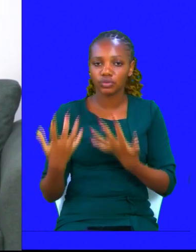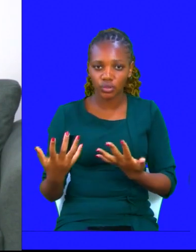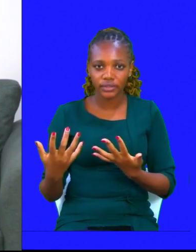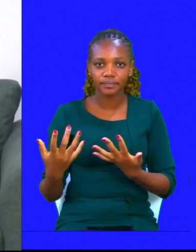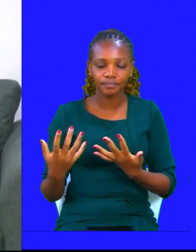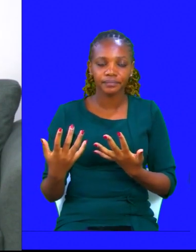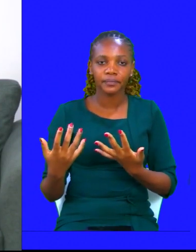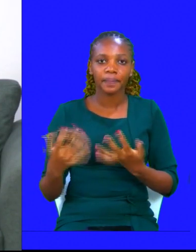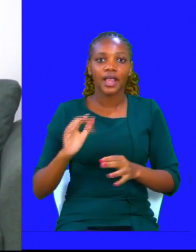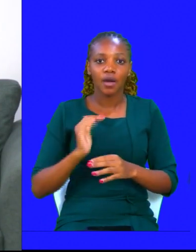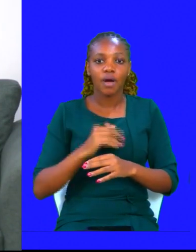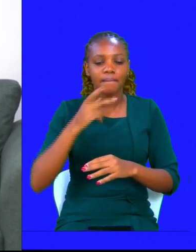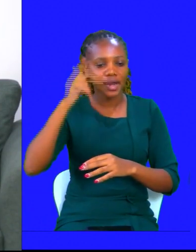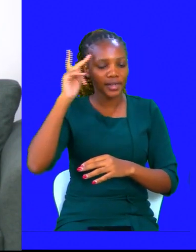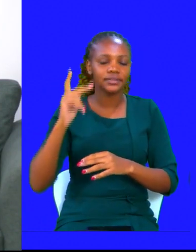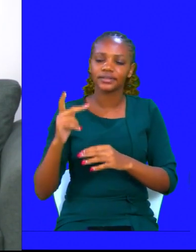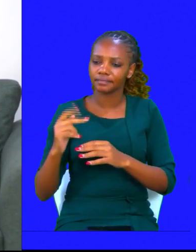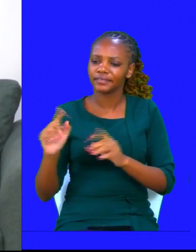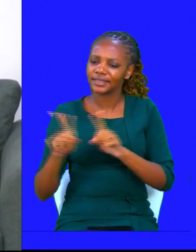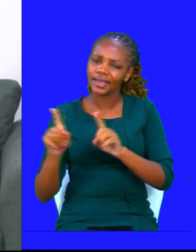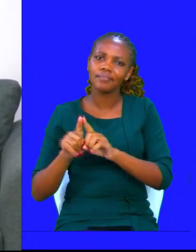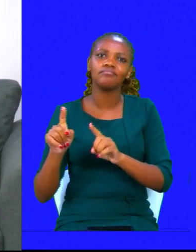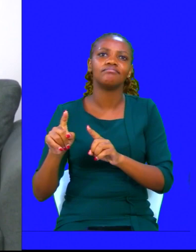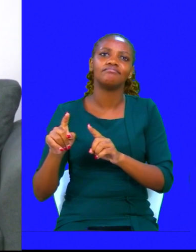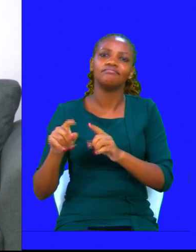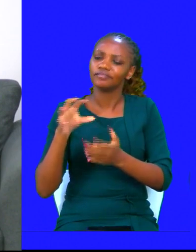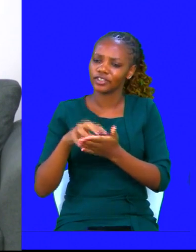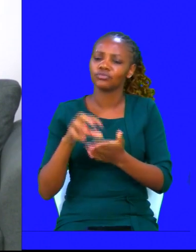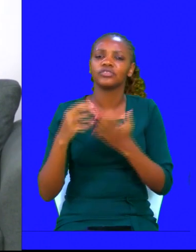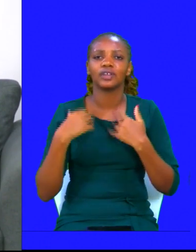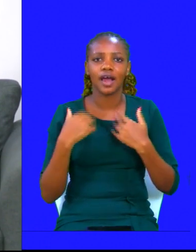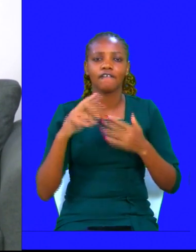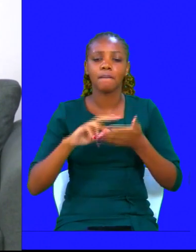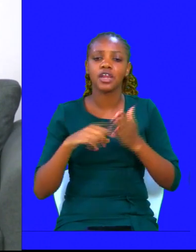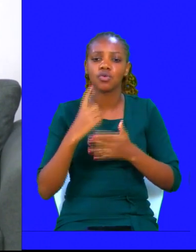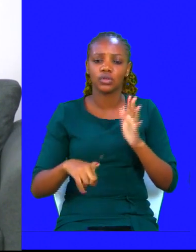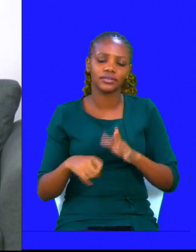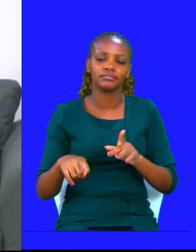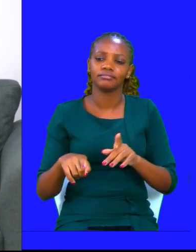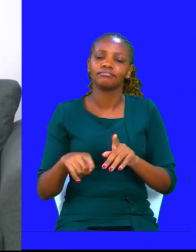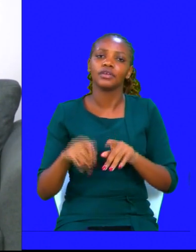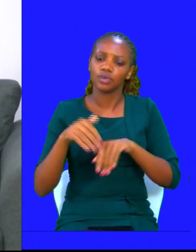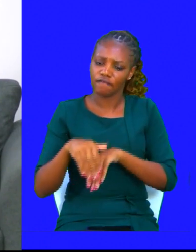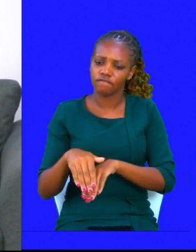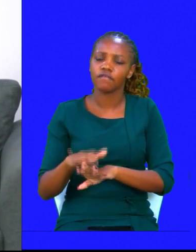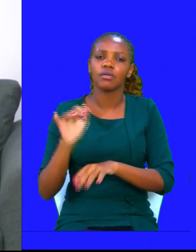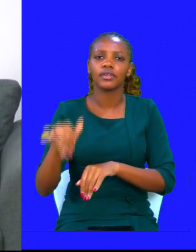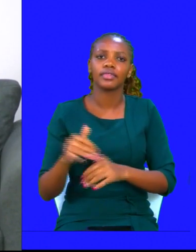also have the same drama, meaning we're just copying what the elder society are doing.